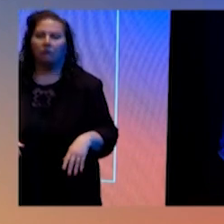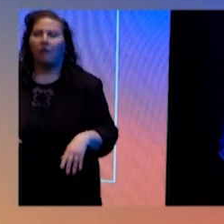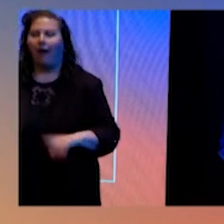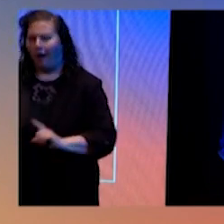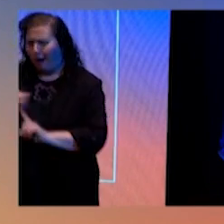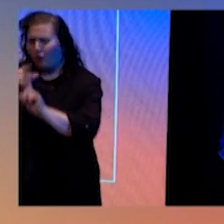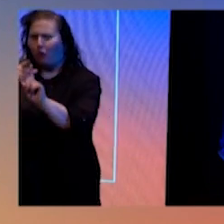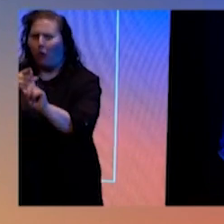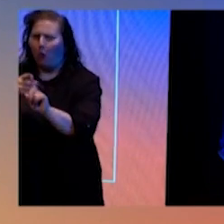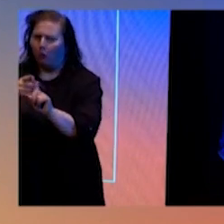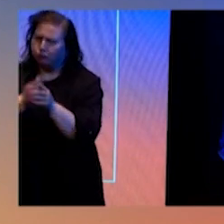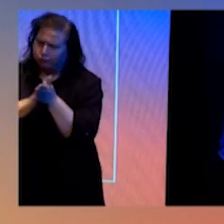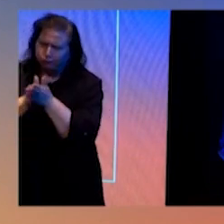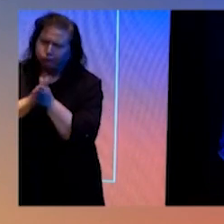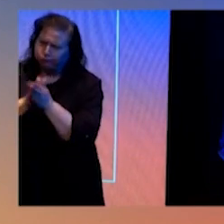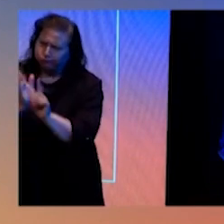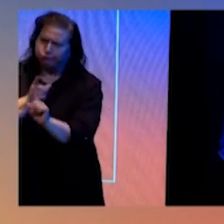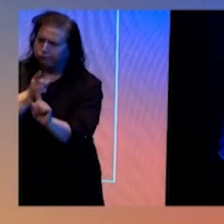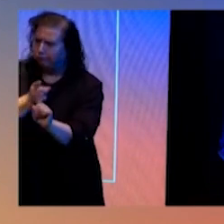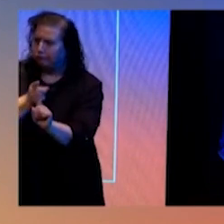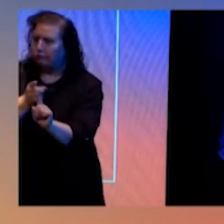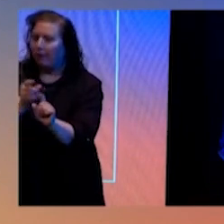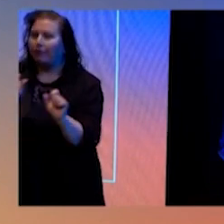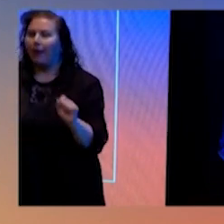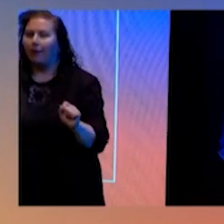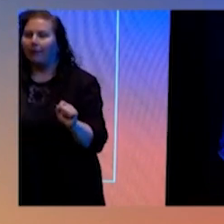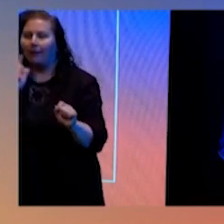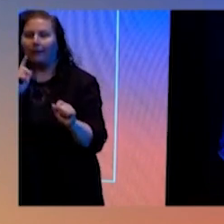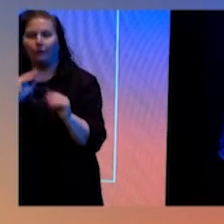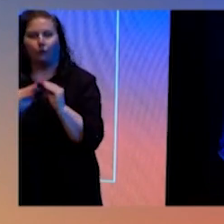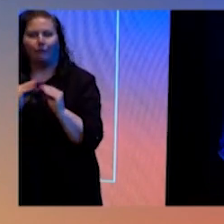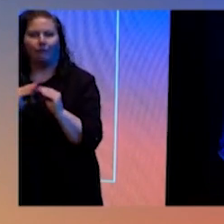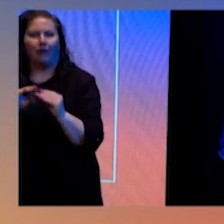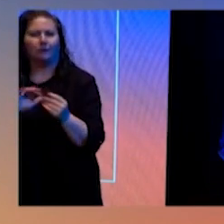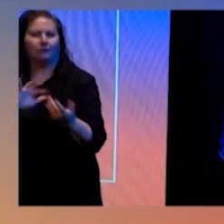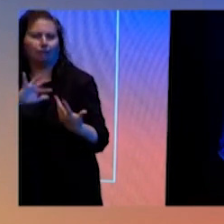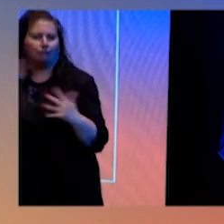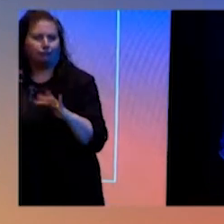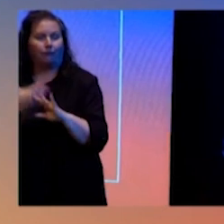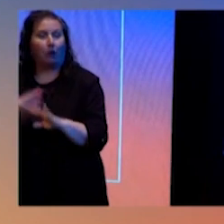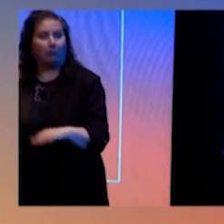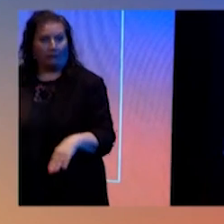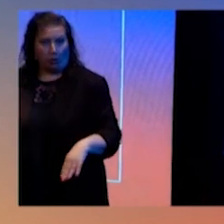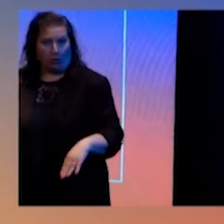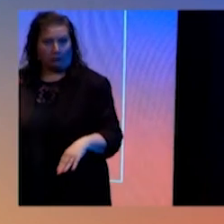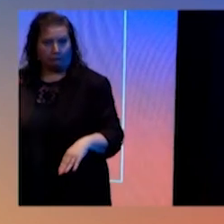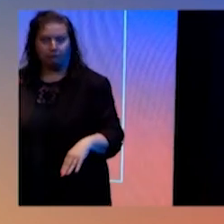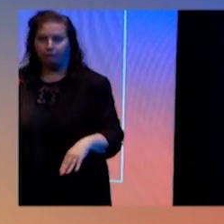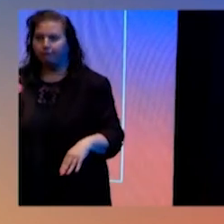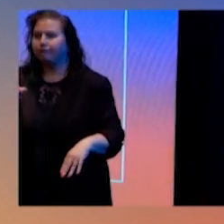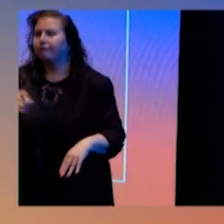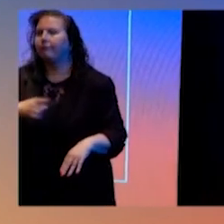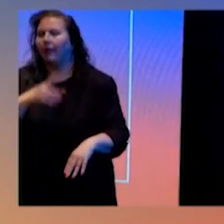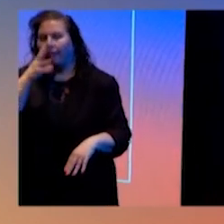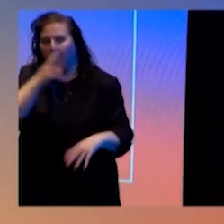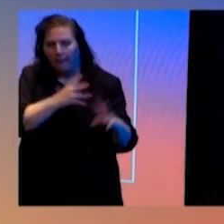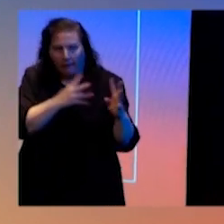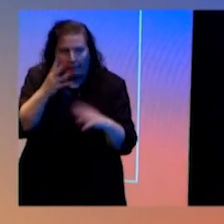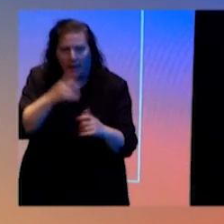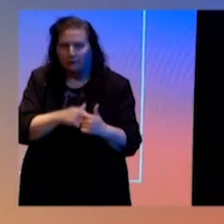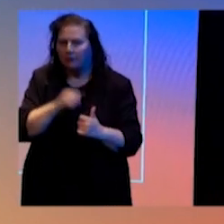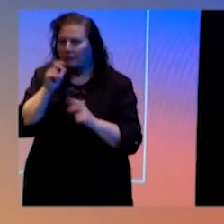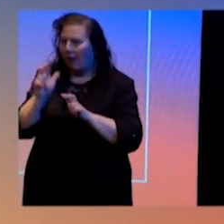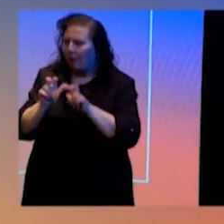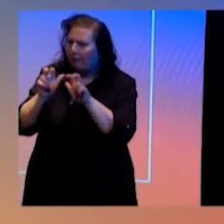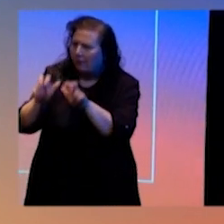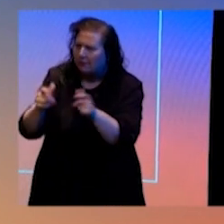goal, an opportunity to right the wrongs of the past, the neglect, the disinvestment that for too